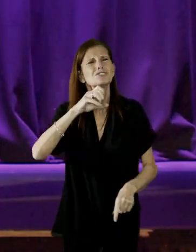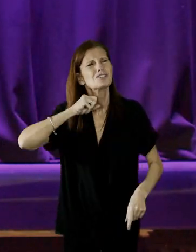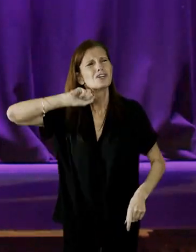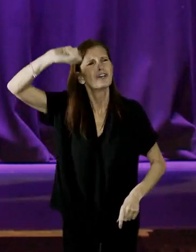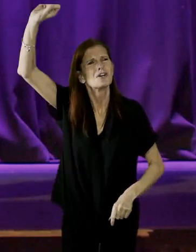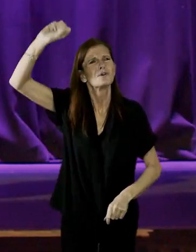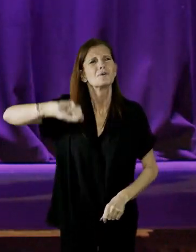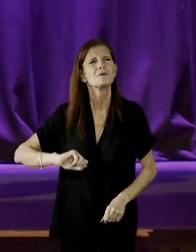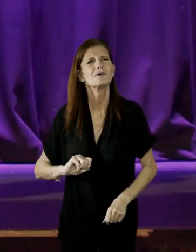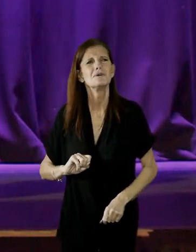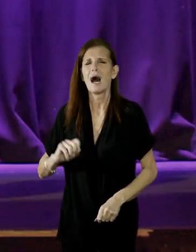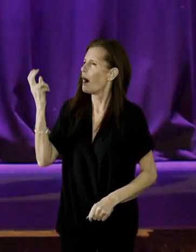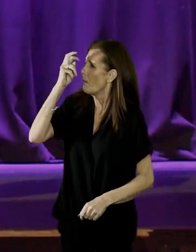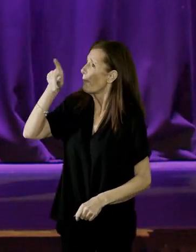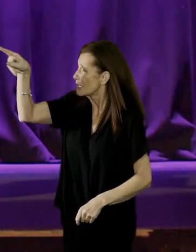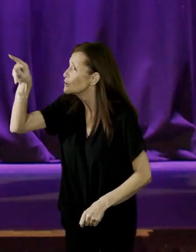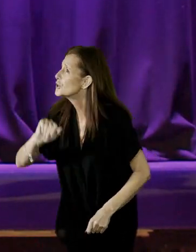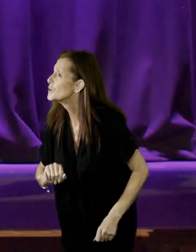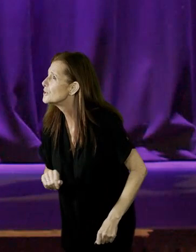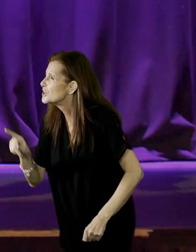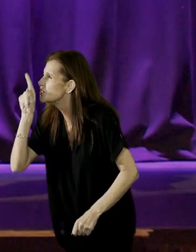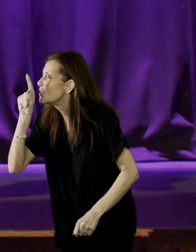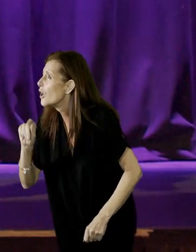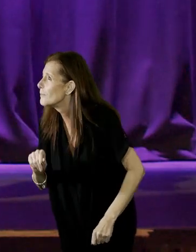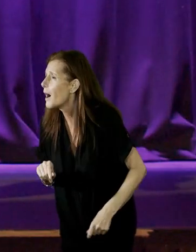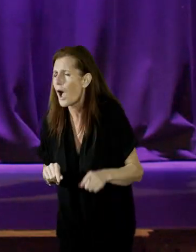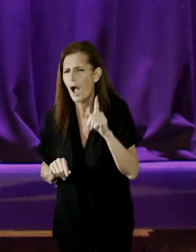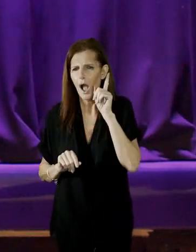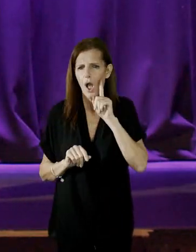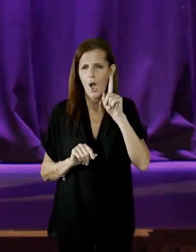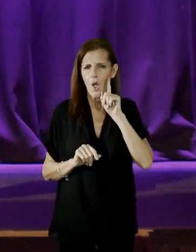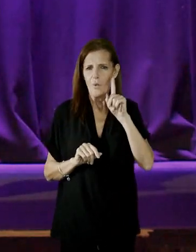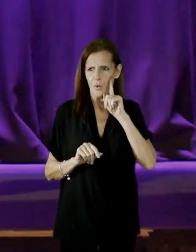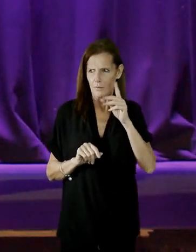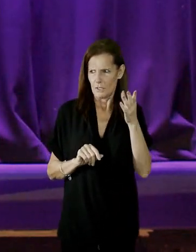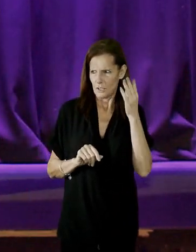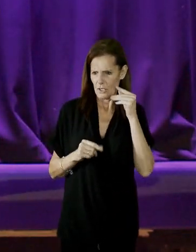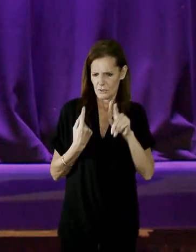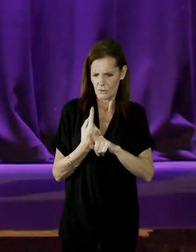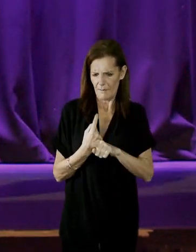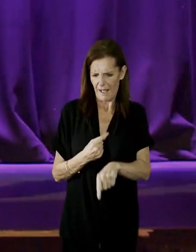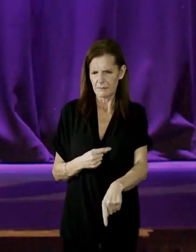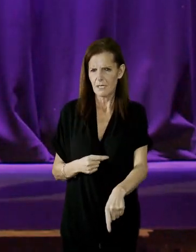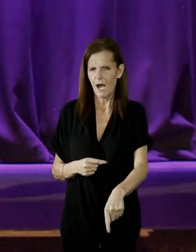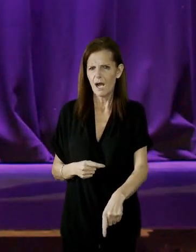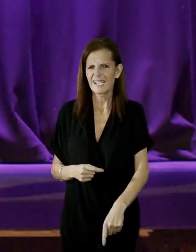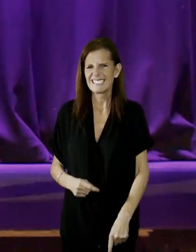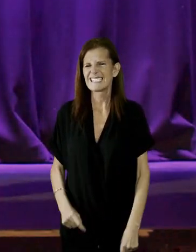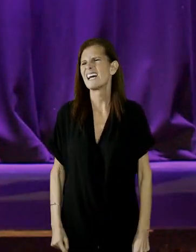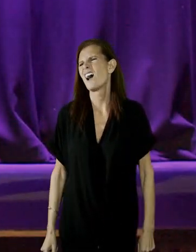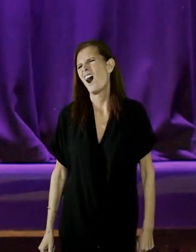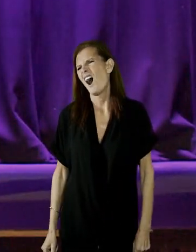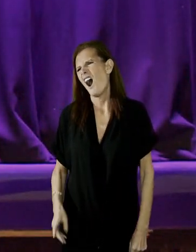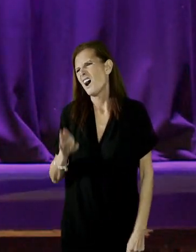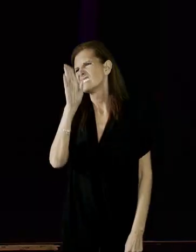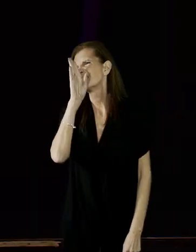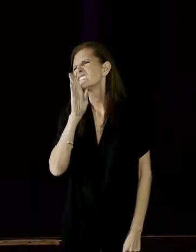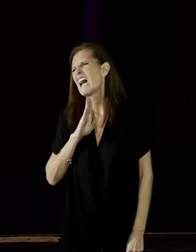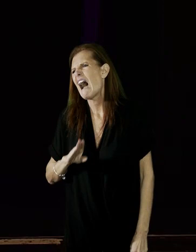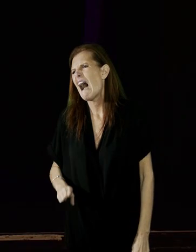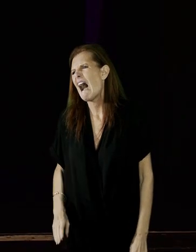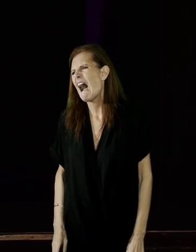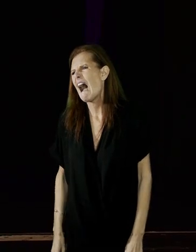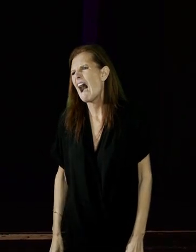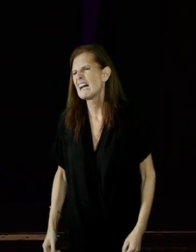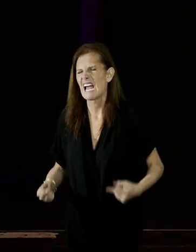by. And the woman overheard us, heard us talking about the dog. And she goes, oh, yeah, it's sad, isn't it? I'd rather be dead than